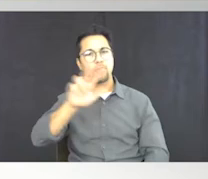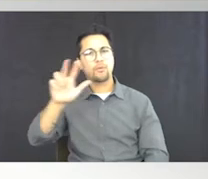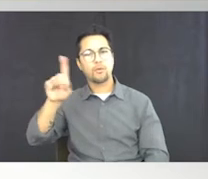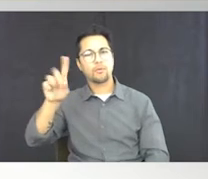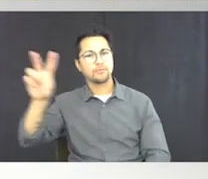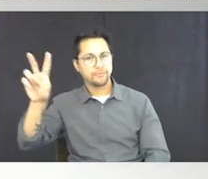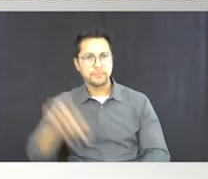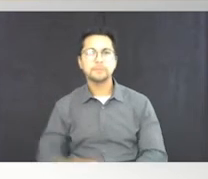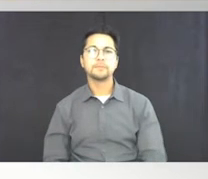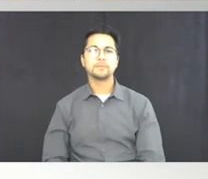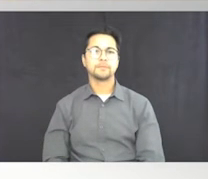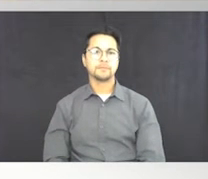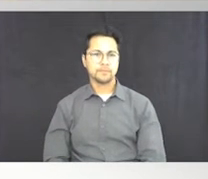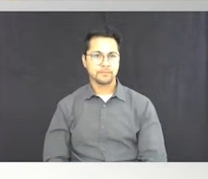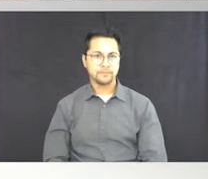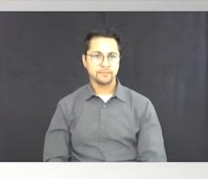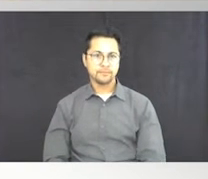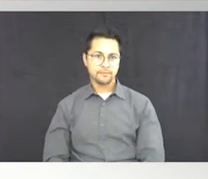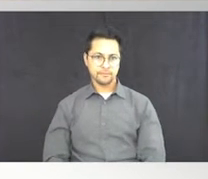6.03312.